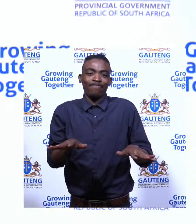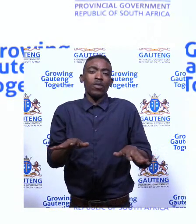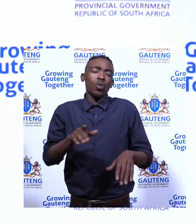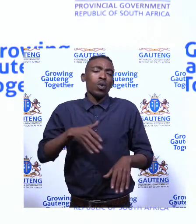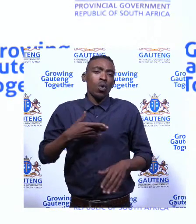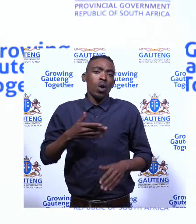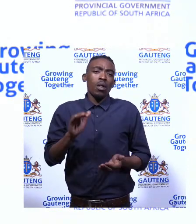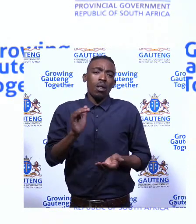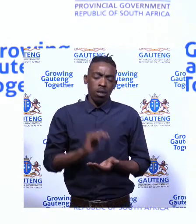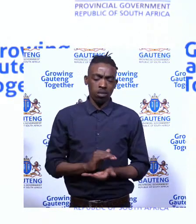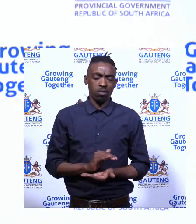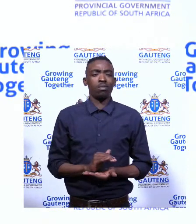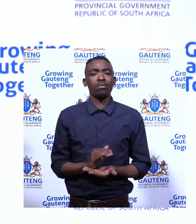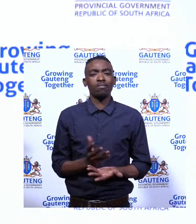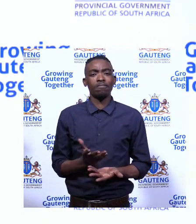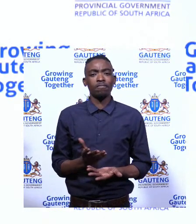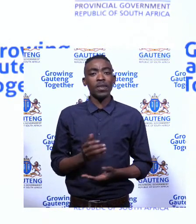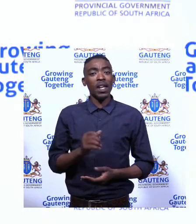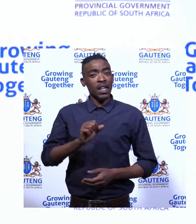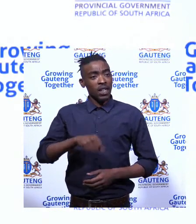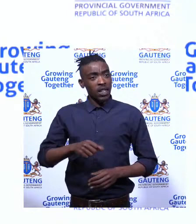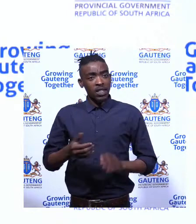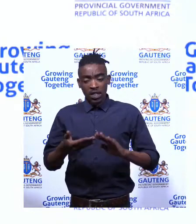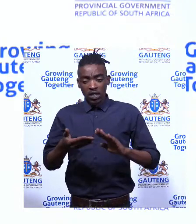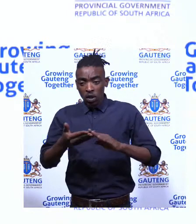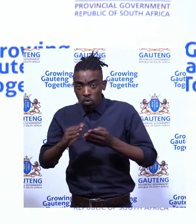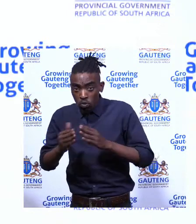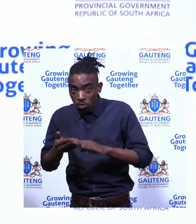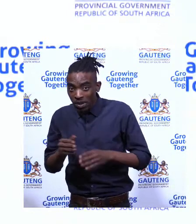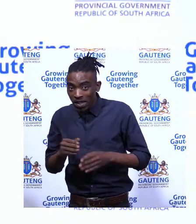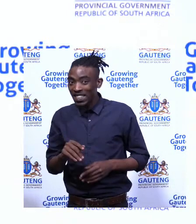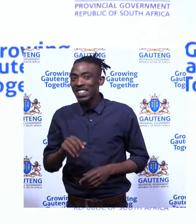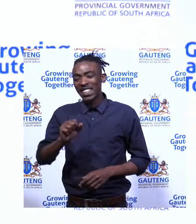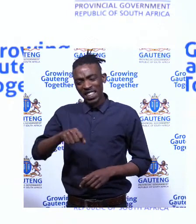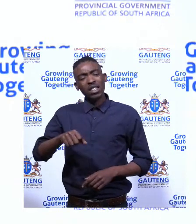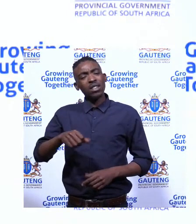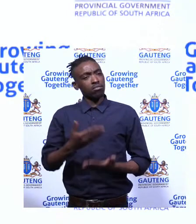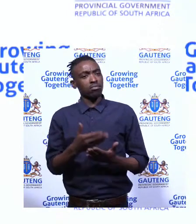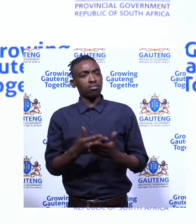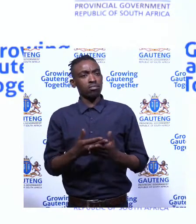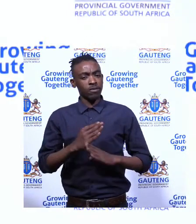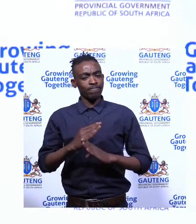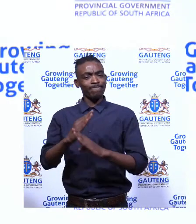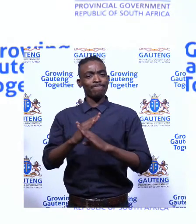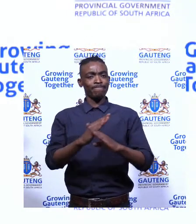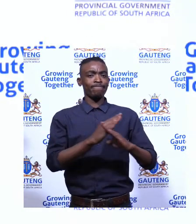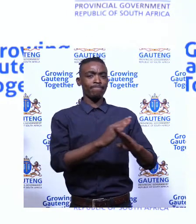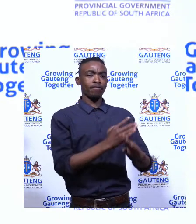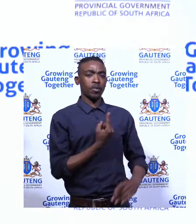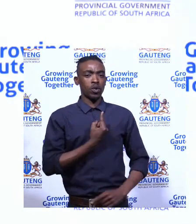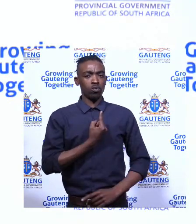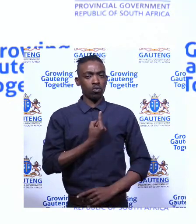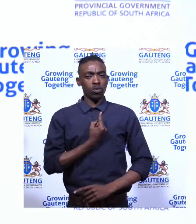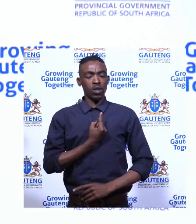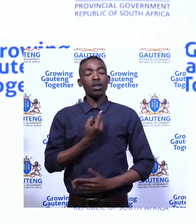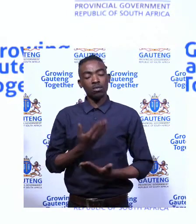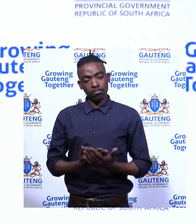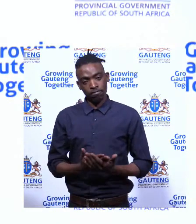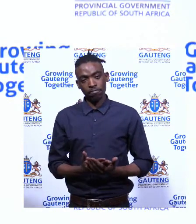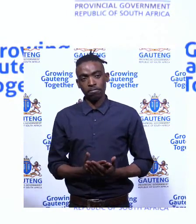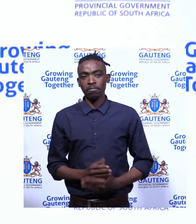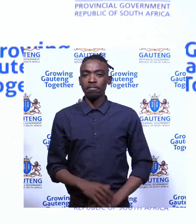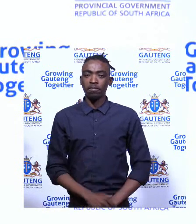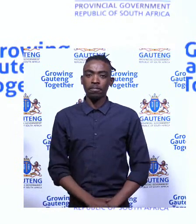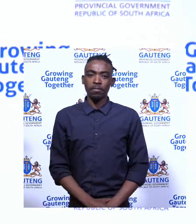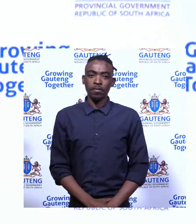as a community, wherever we are, that prevent that continual transmission of the COVID. And that